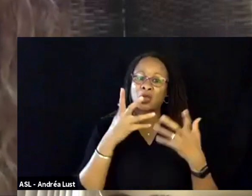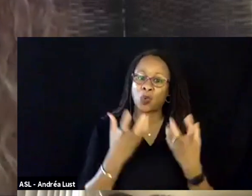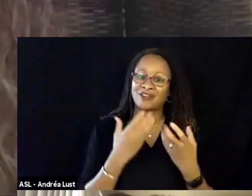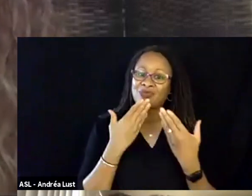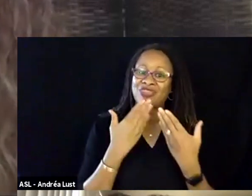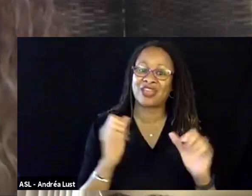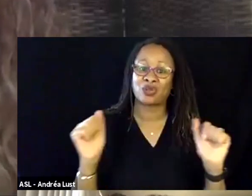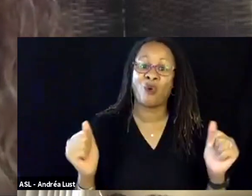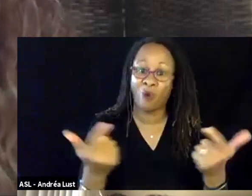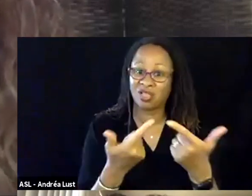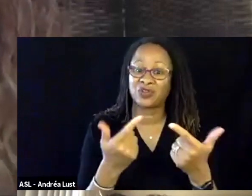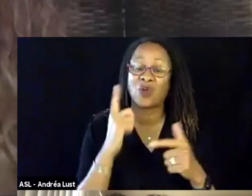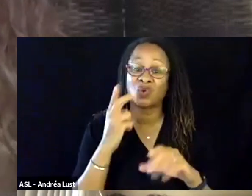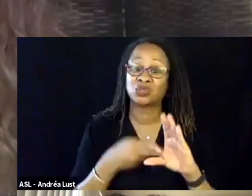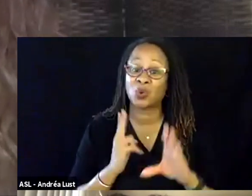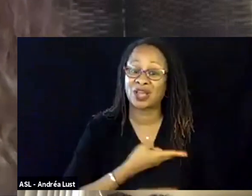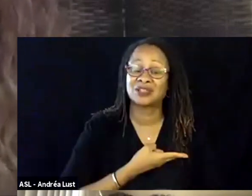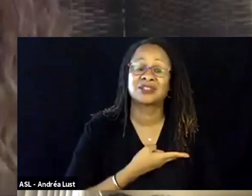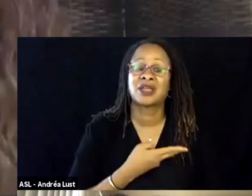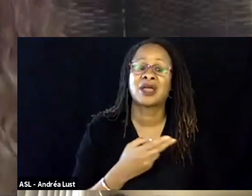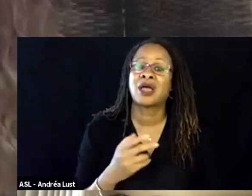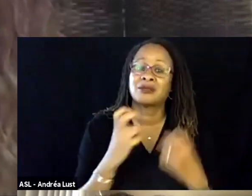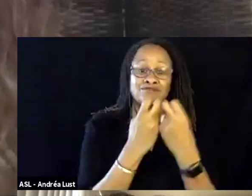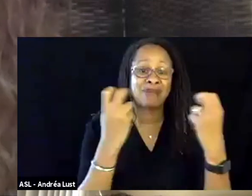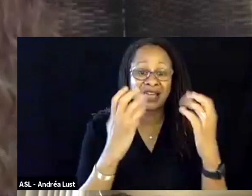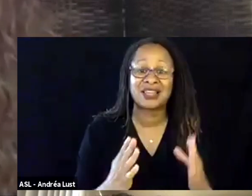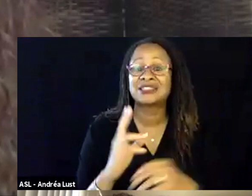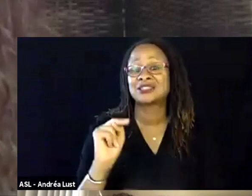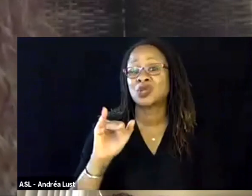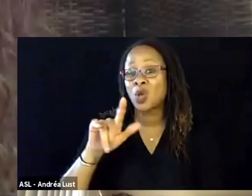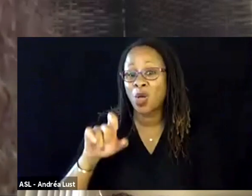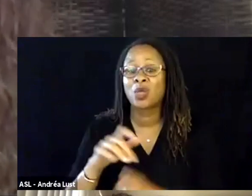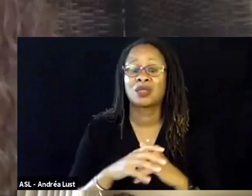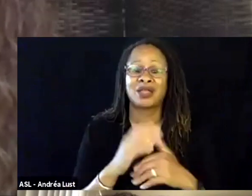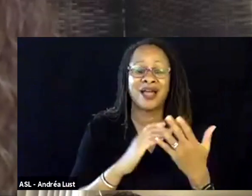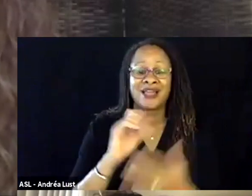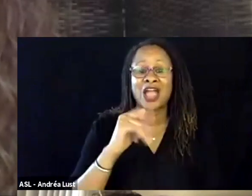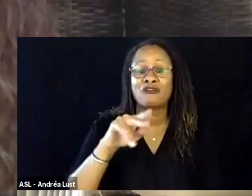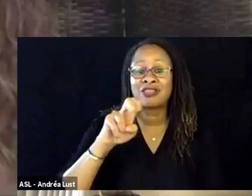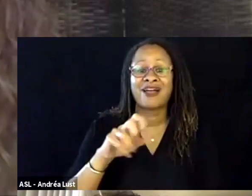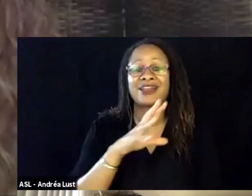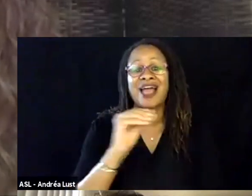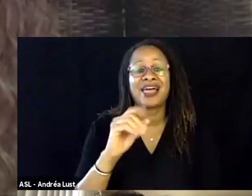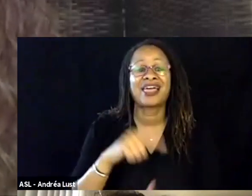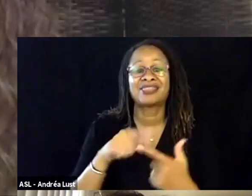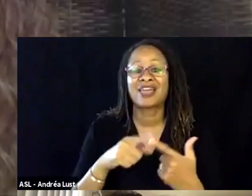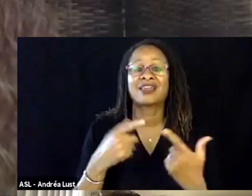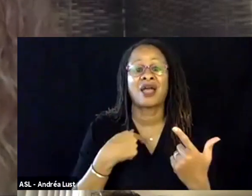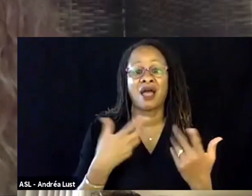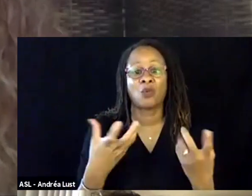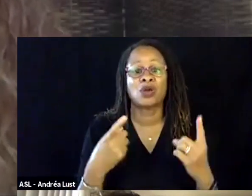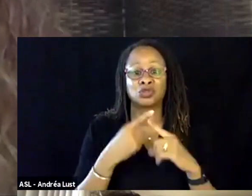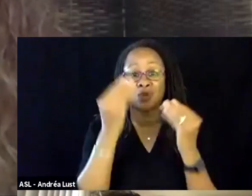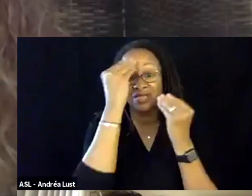everyone for joining us, our esteemed panelists, Nicole, you know, Caroline. And then I just wanted to